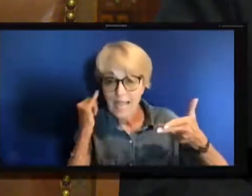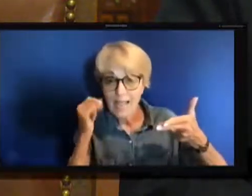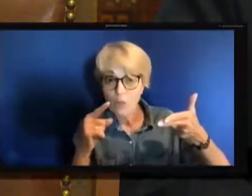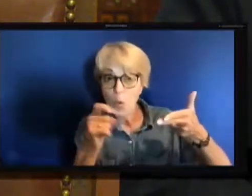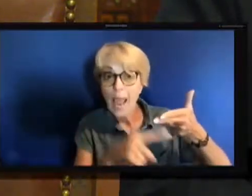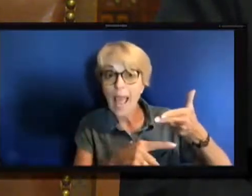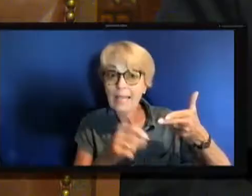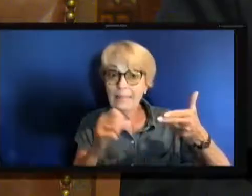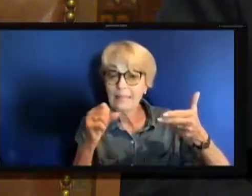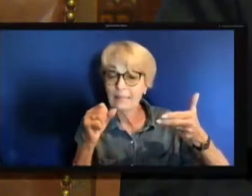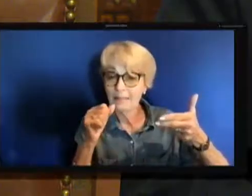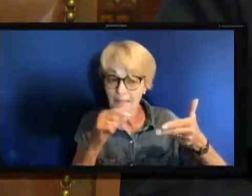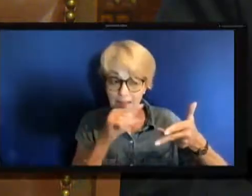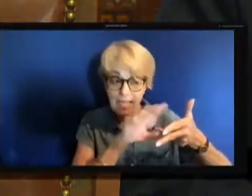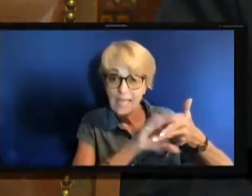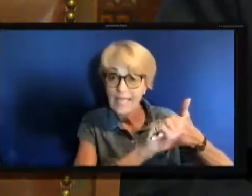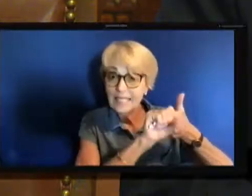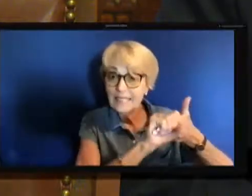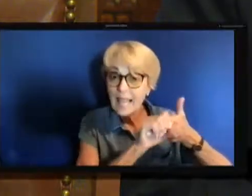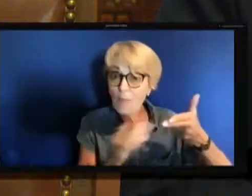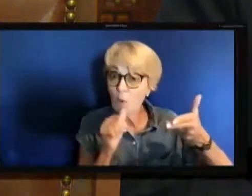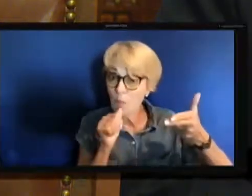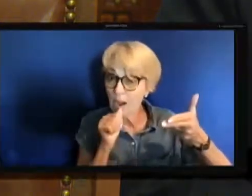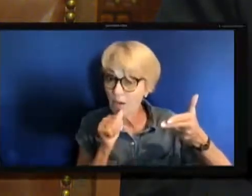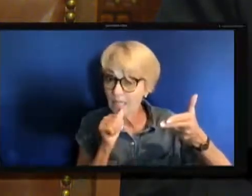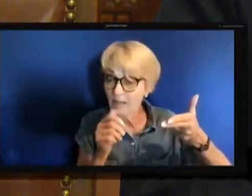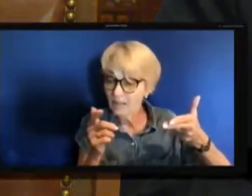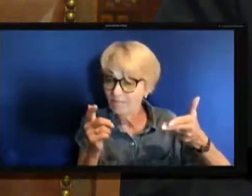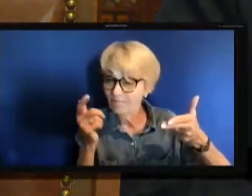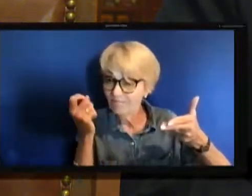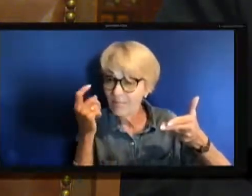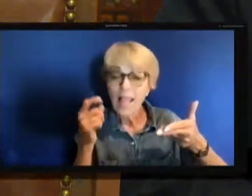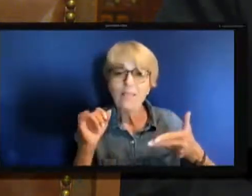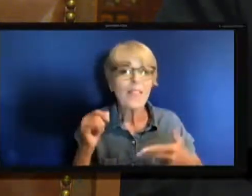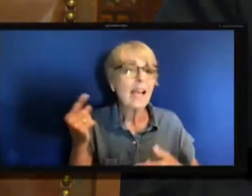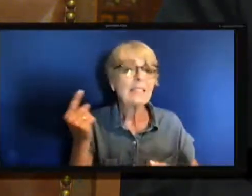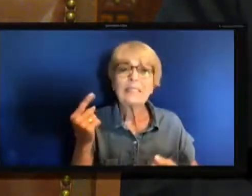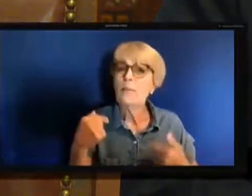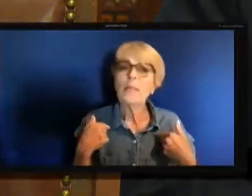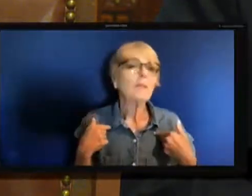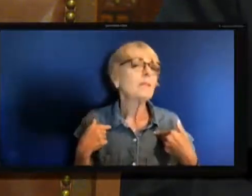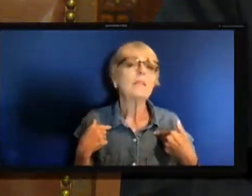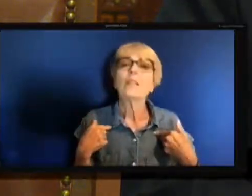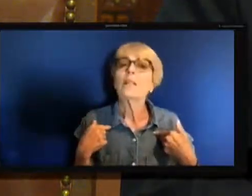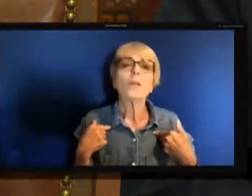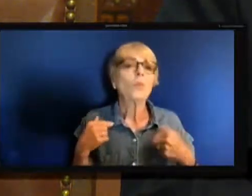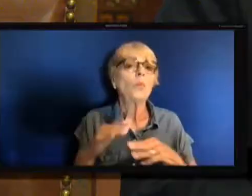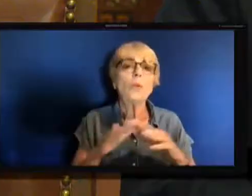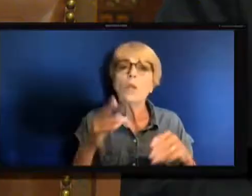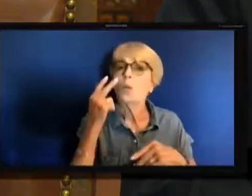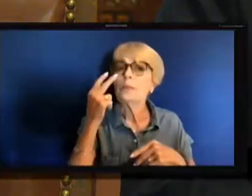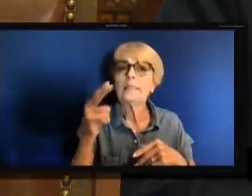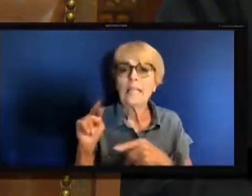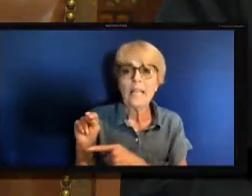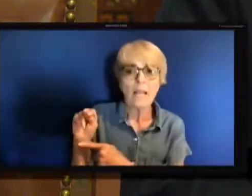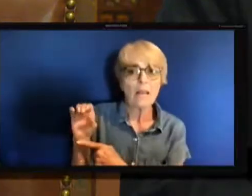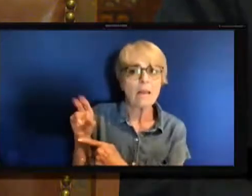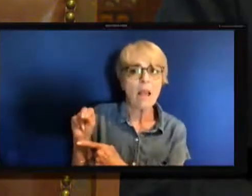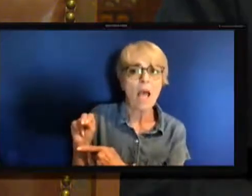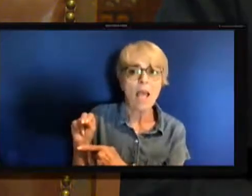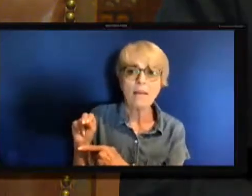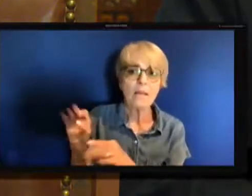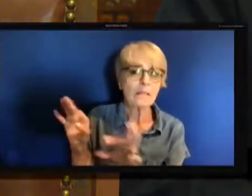this proprietary? Does that make sense? Because that's the thing, we actually don't see the non-selected